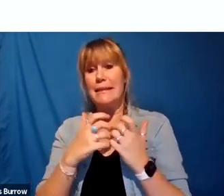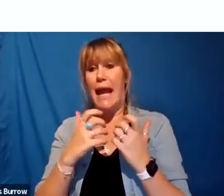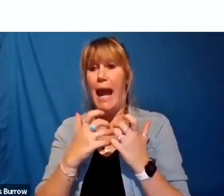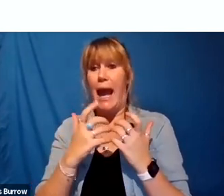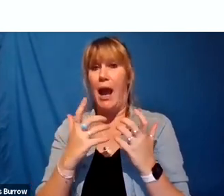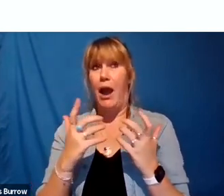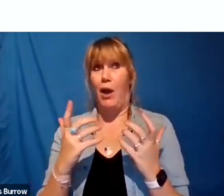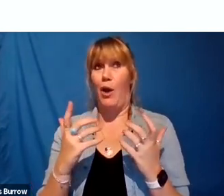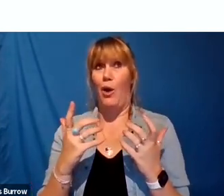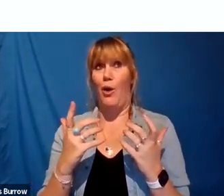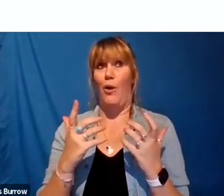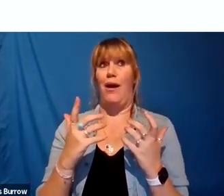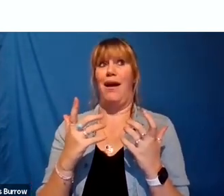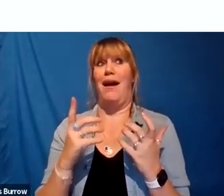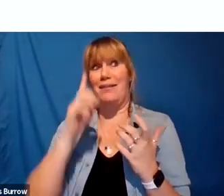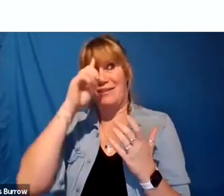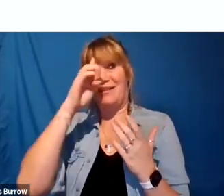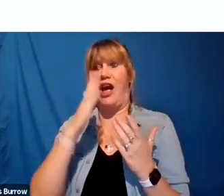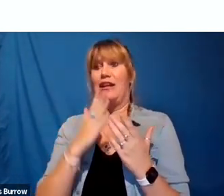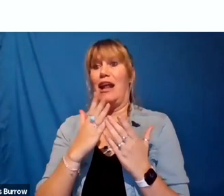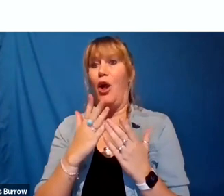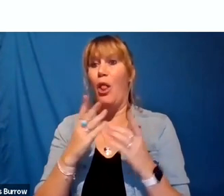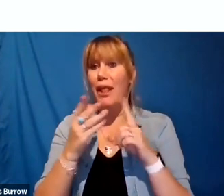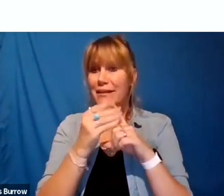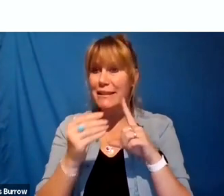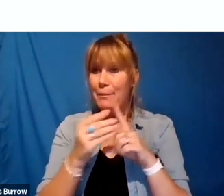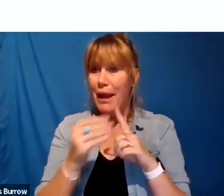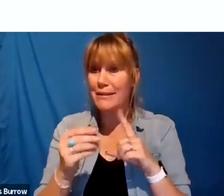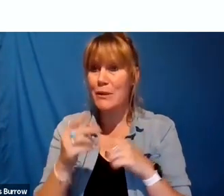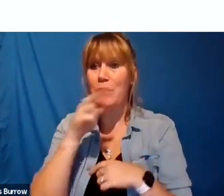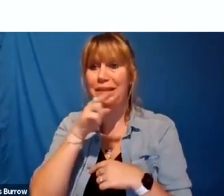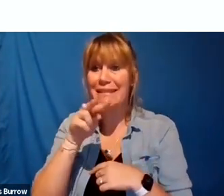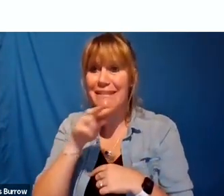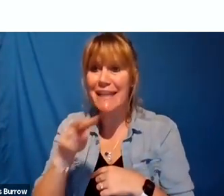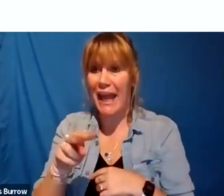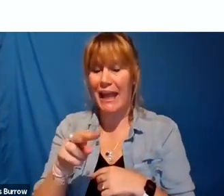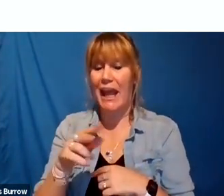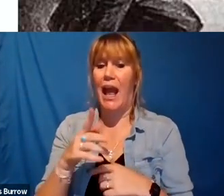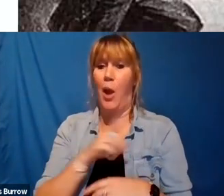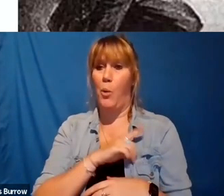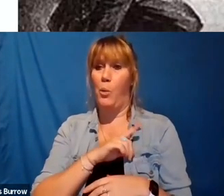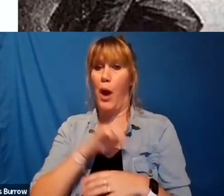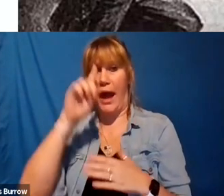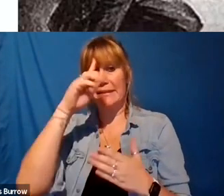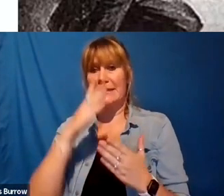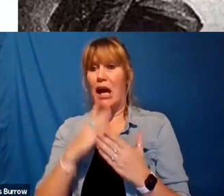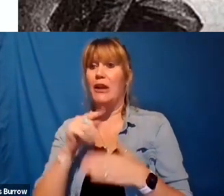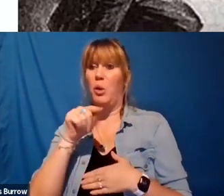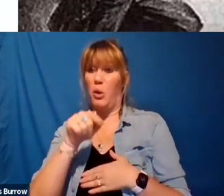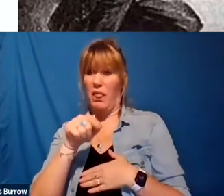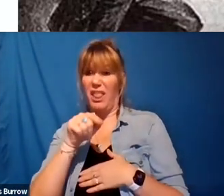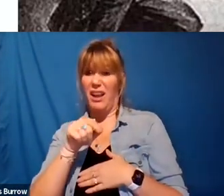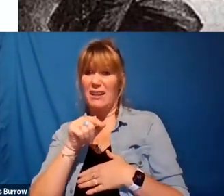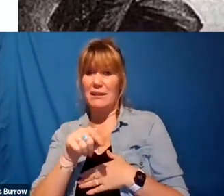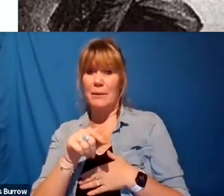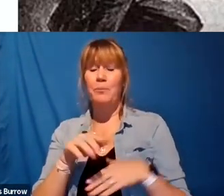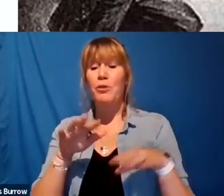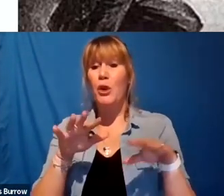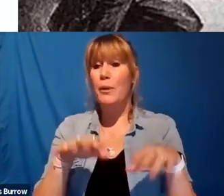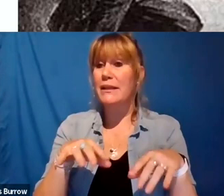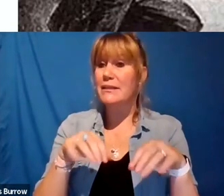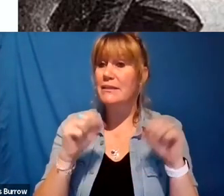that symbolism and one of the pieces I made with it. So it started